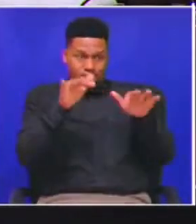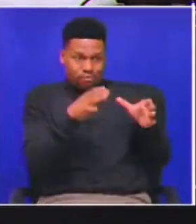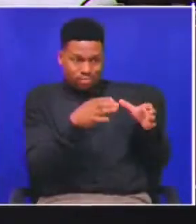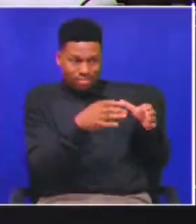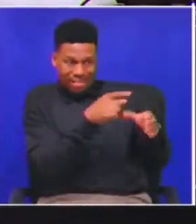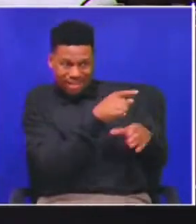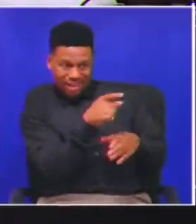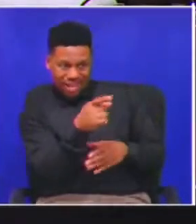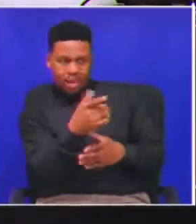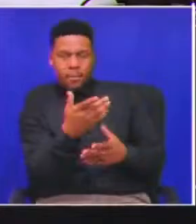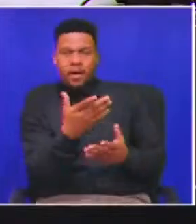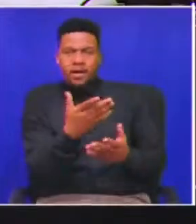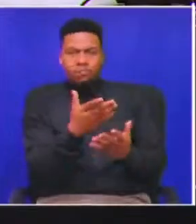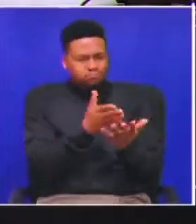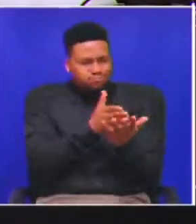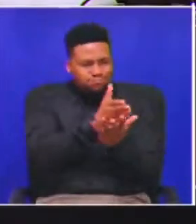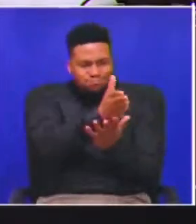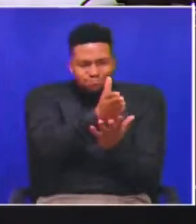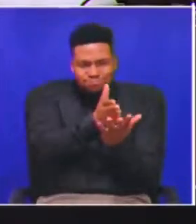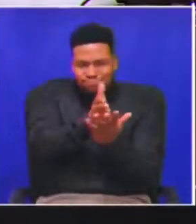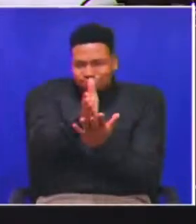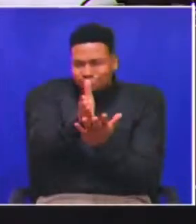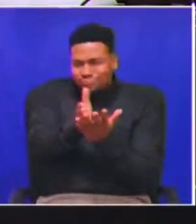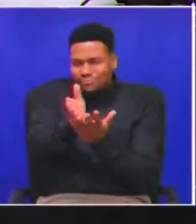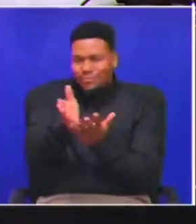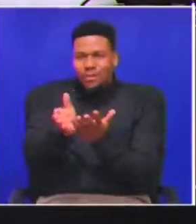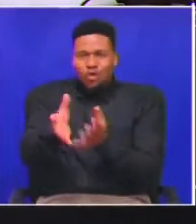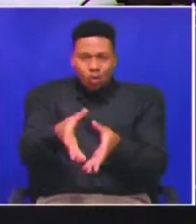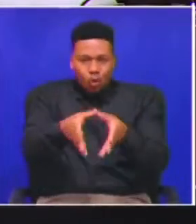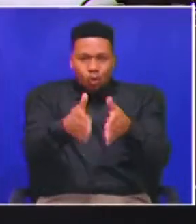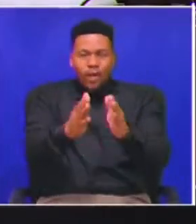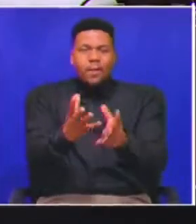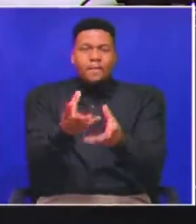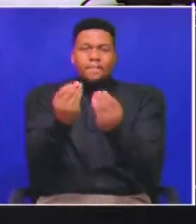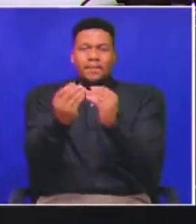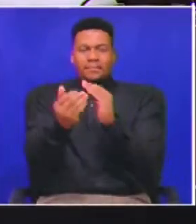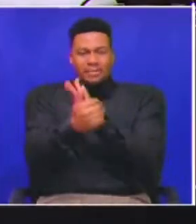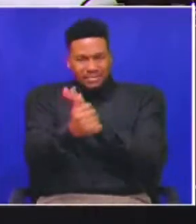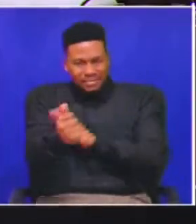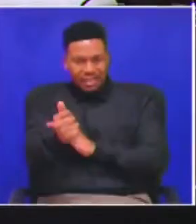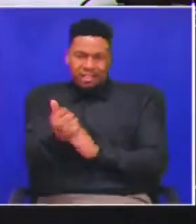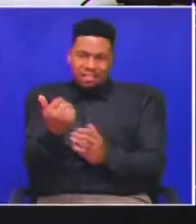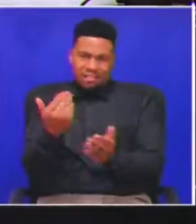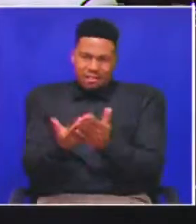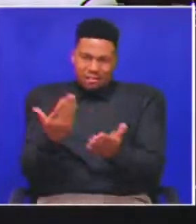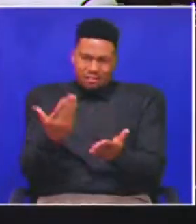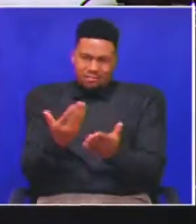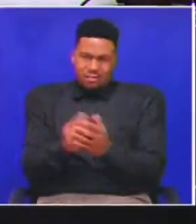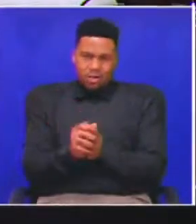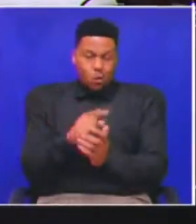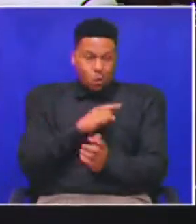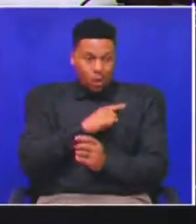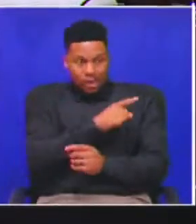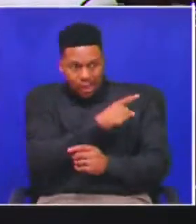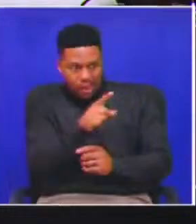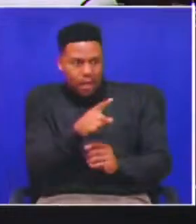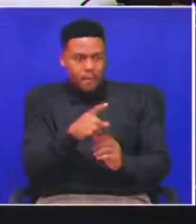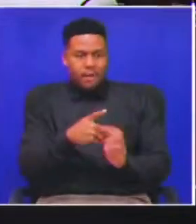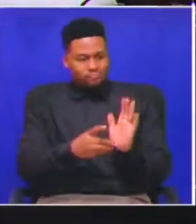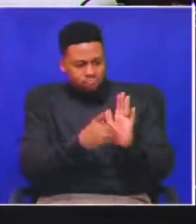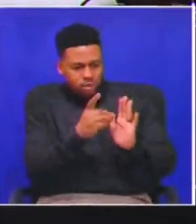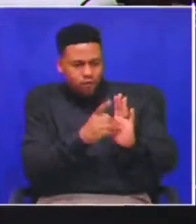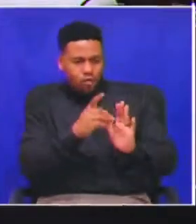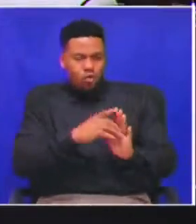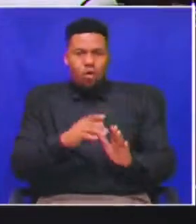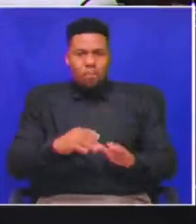have pathways to improve their own lives, so that as they develop and grow up, they should be able to see that yes,